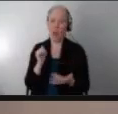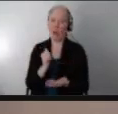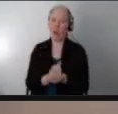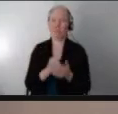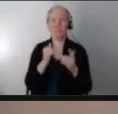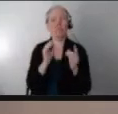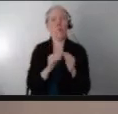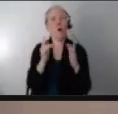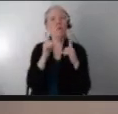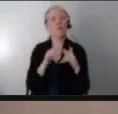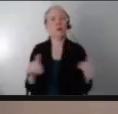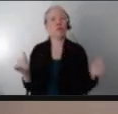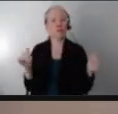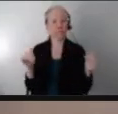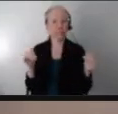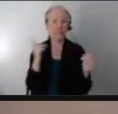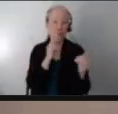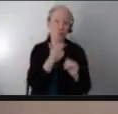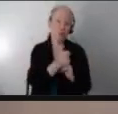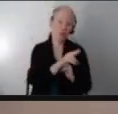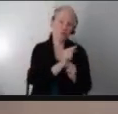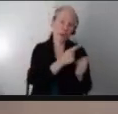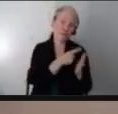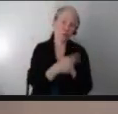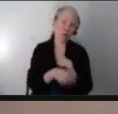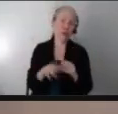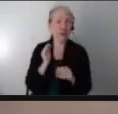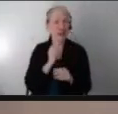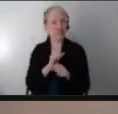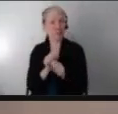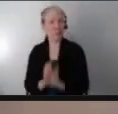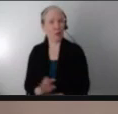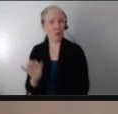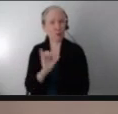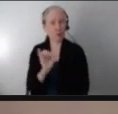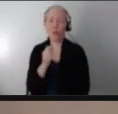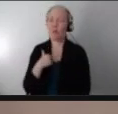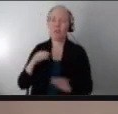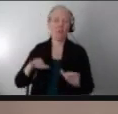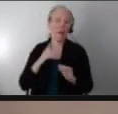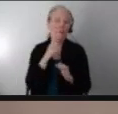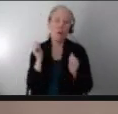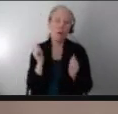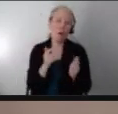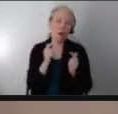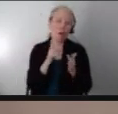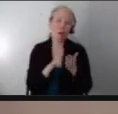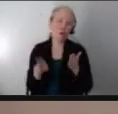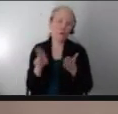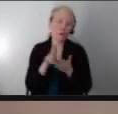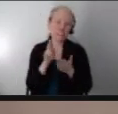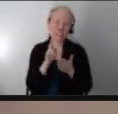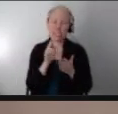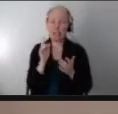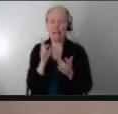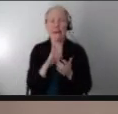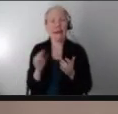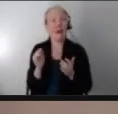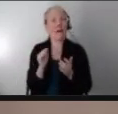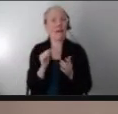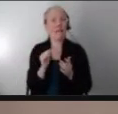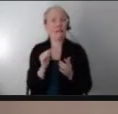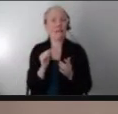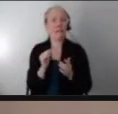within our grants and within our workforce. And we do this at all universities, and we have